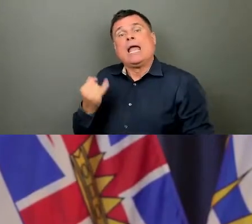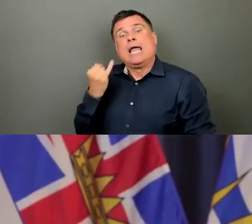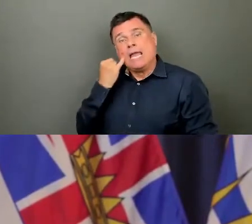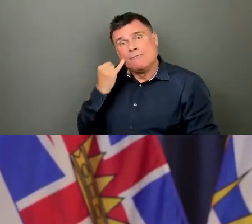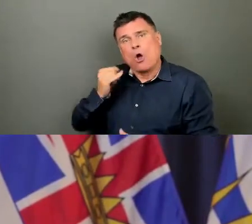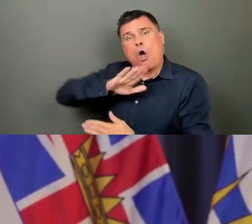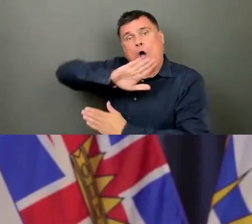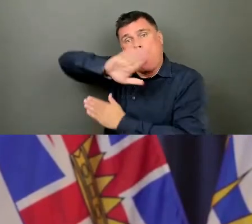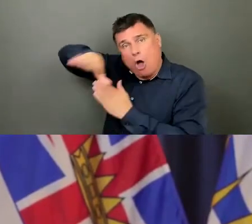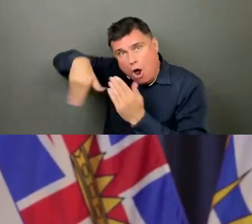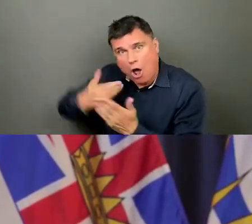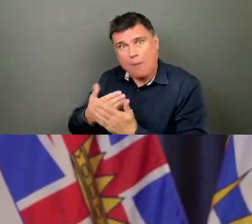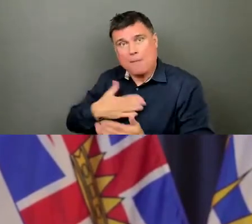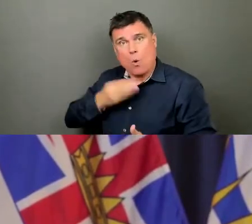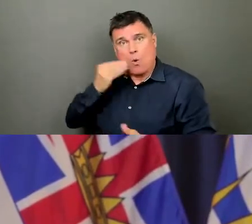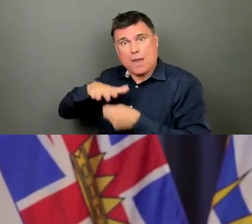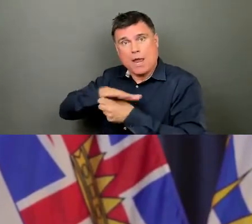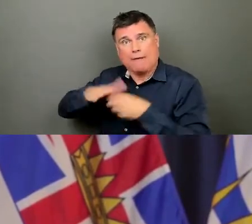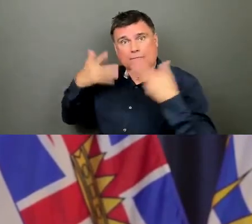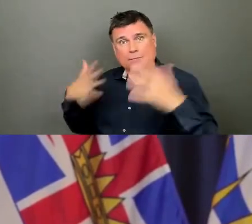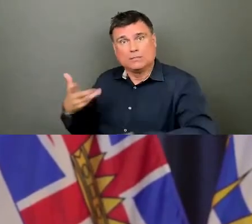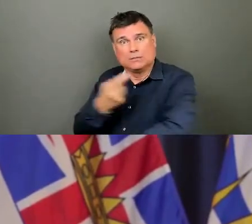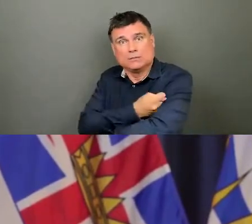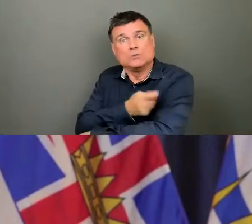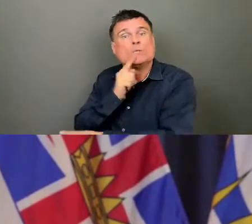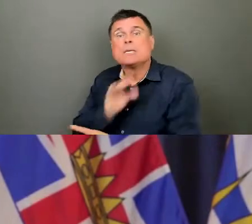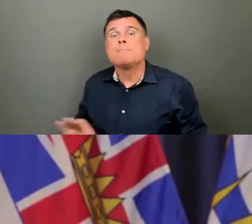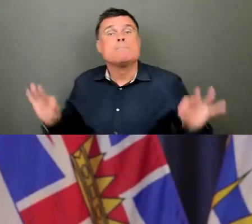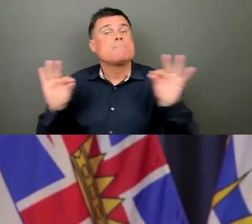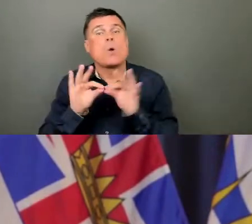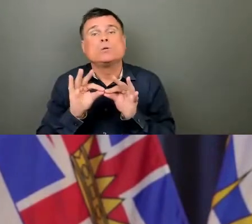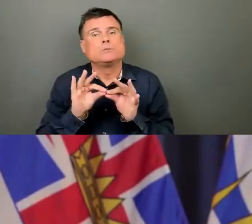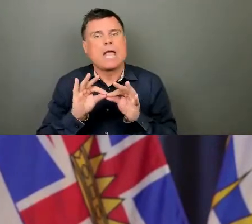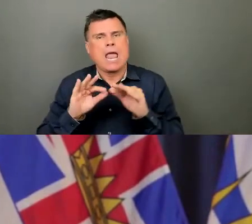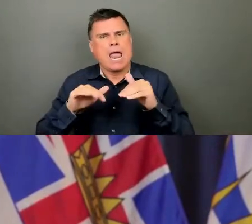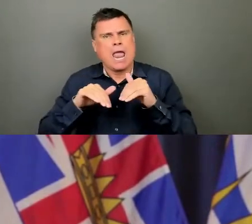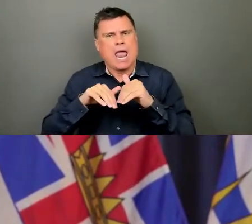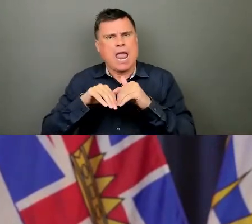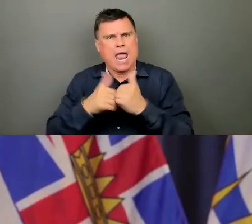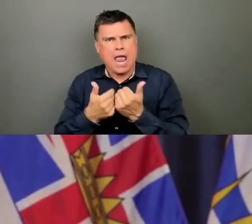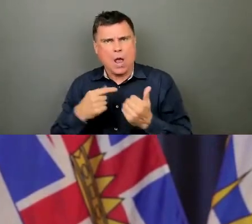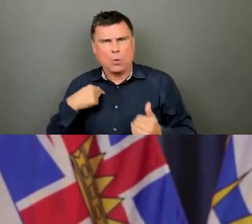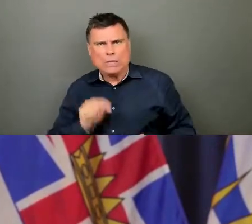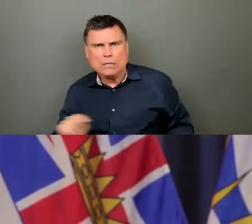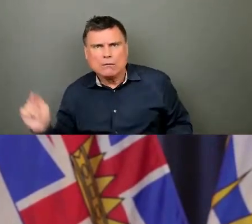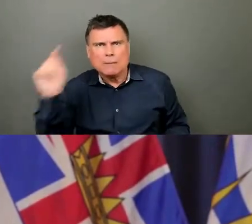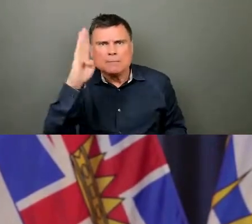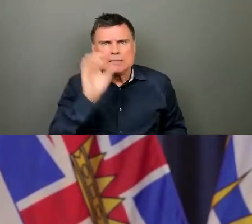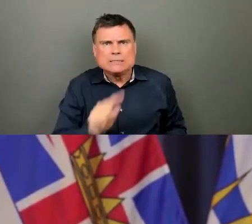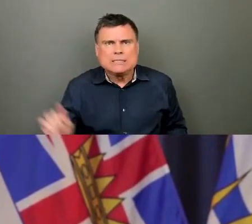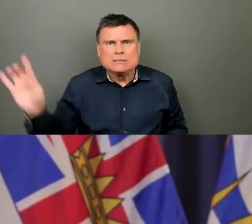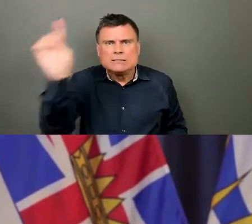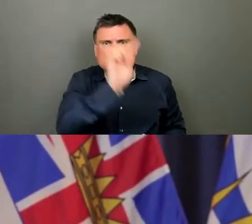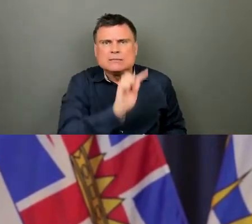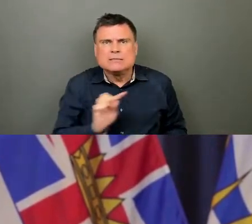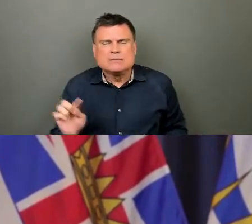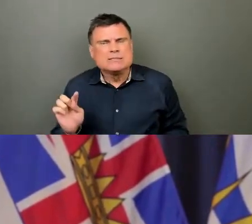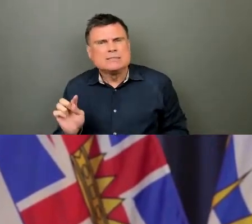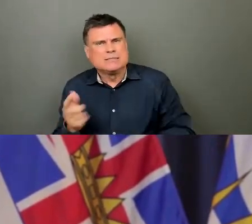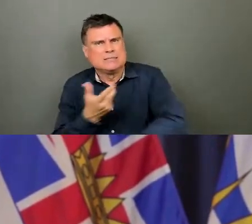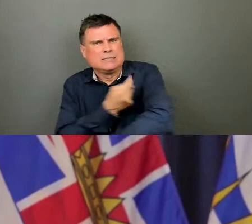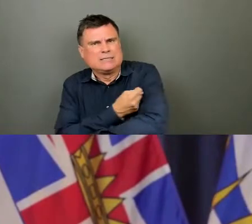we reduce that number even more. So we have to do this work everywhere in BC, and the part of the effort